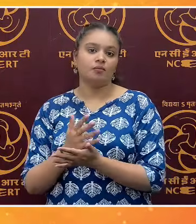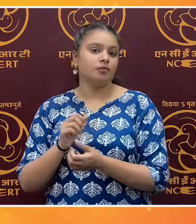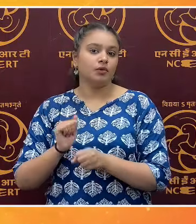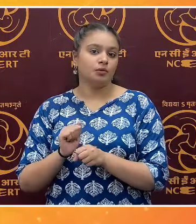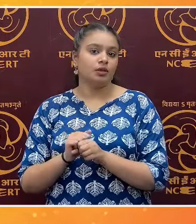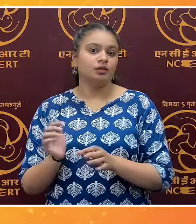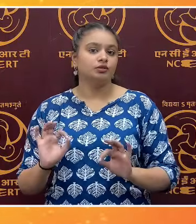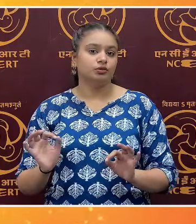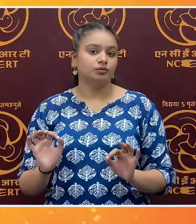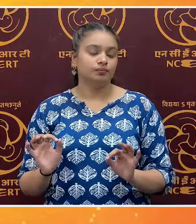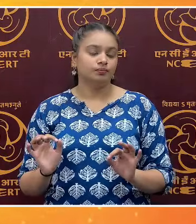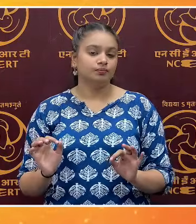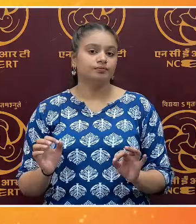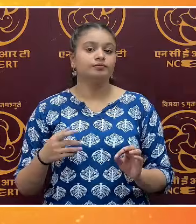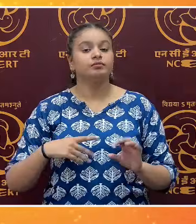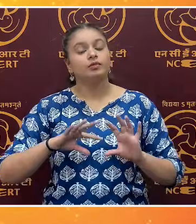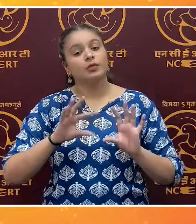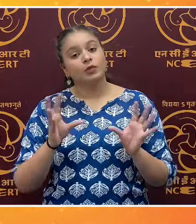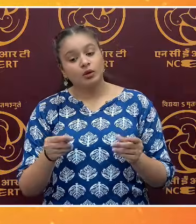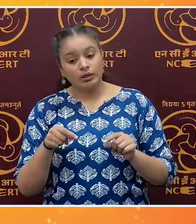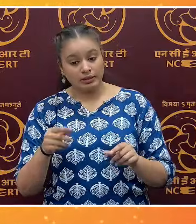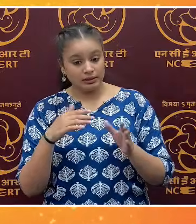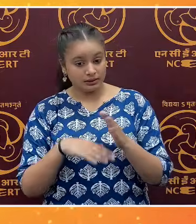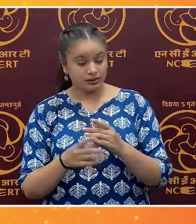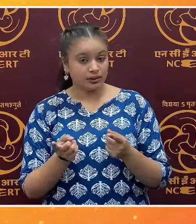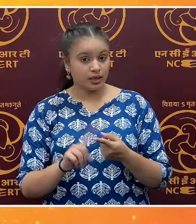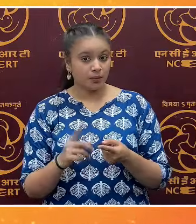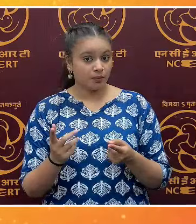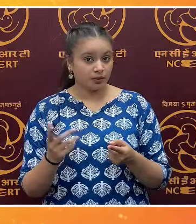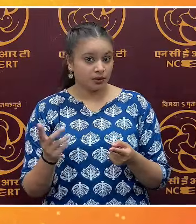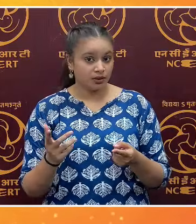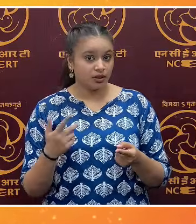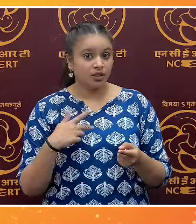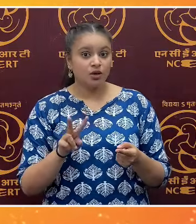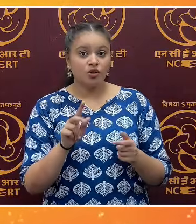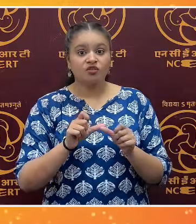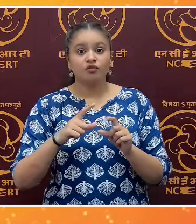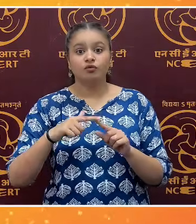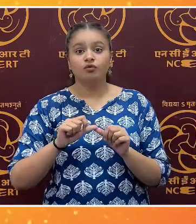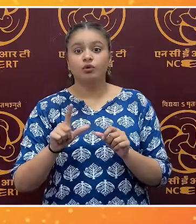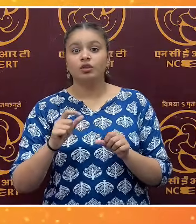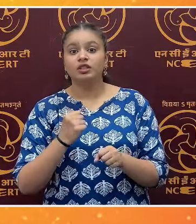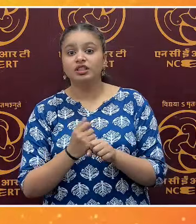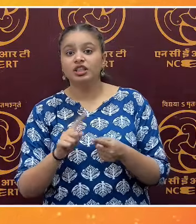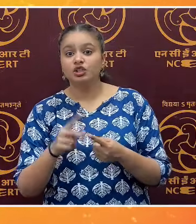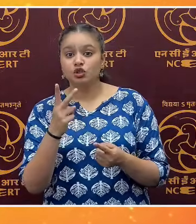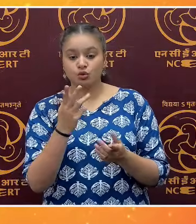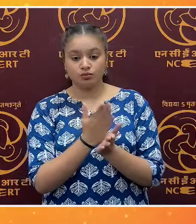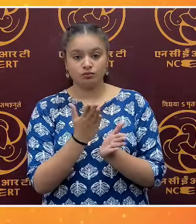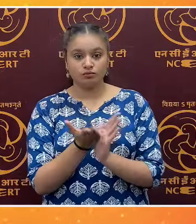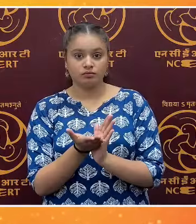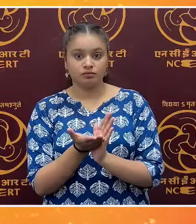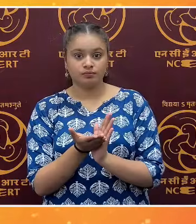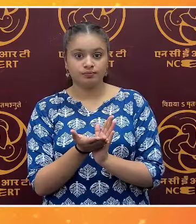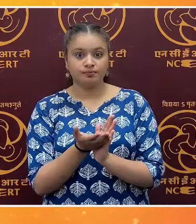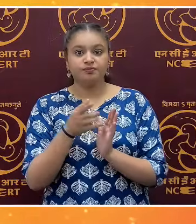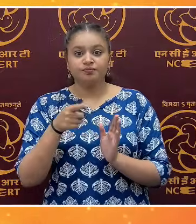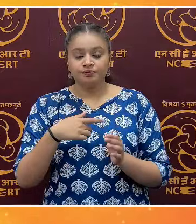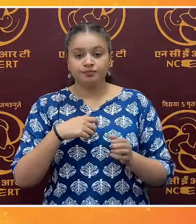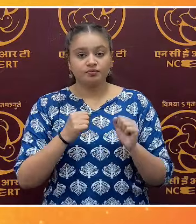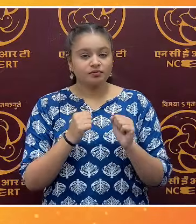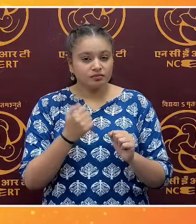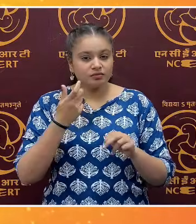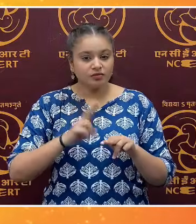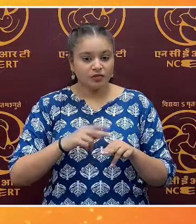operates. And in this case the voltage is also divided into 2 parts. So it will get a difficulty